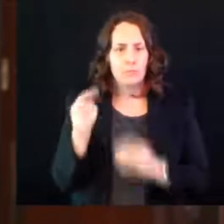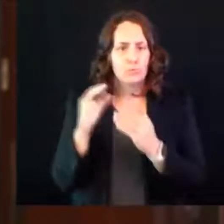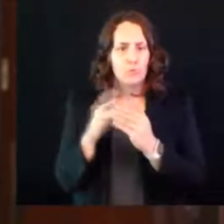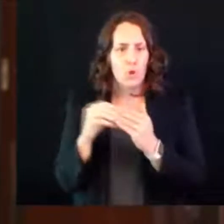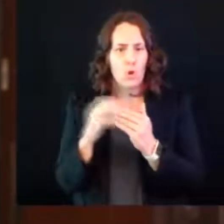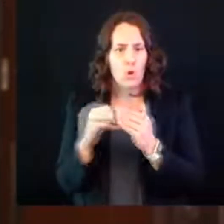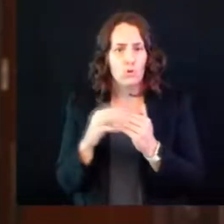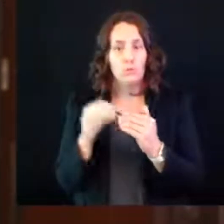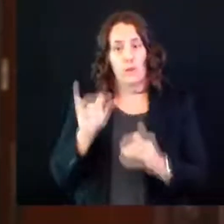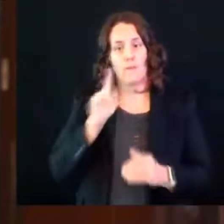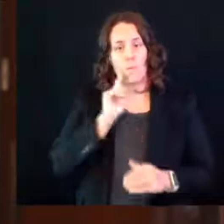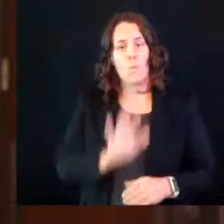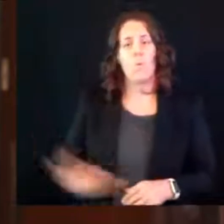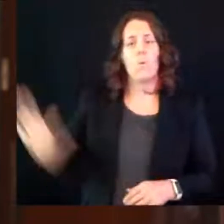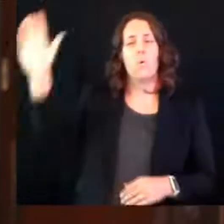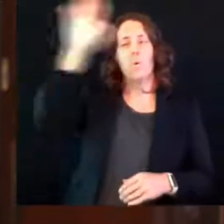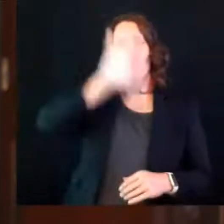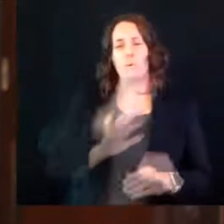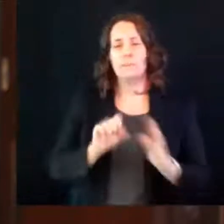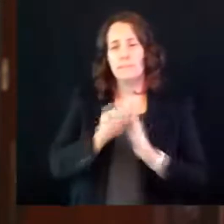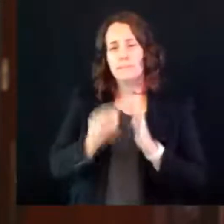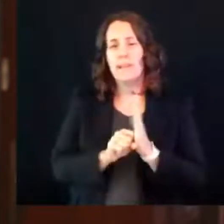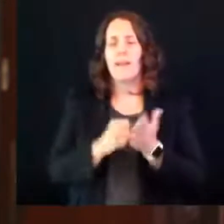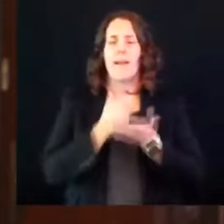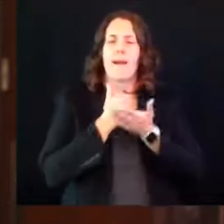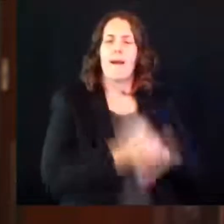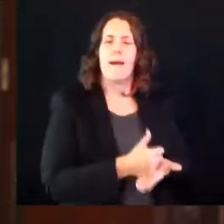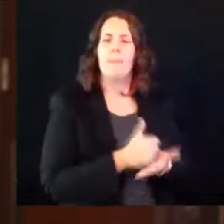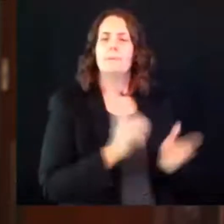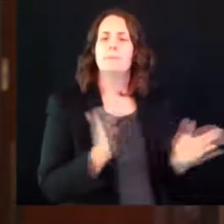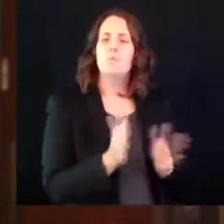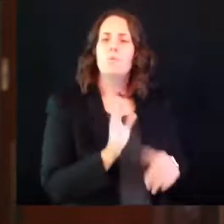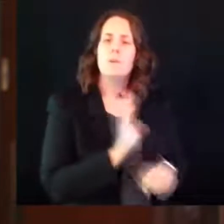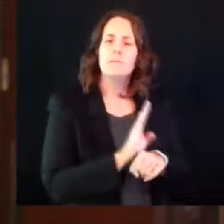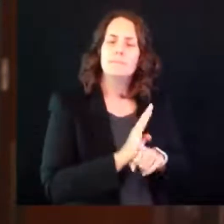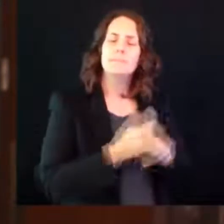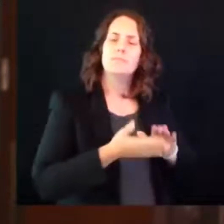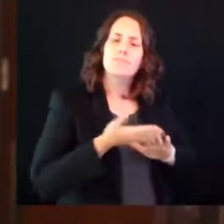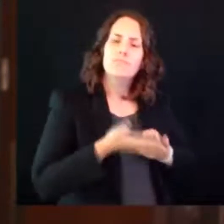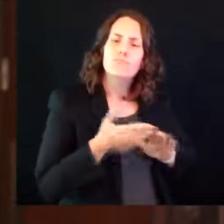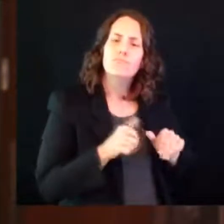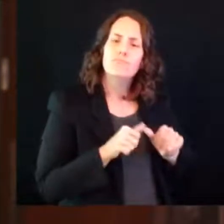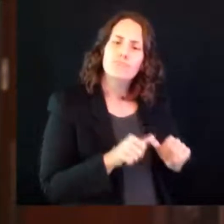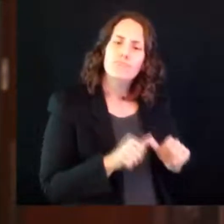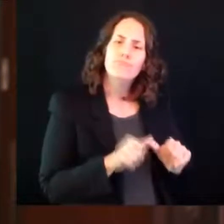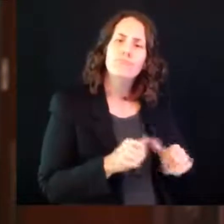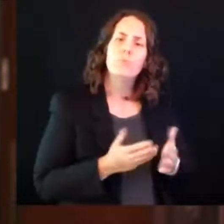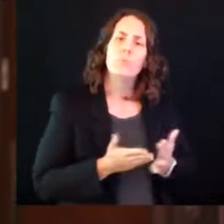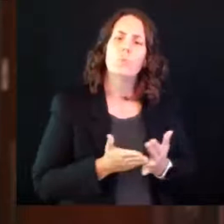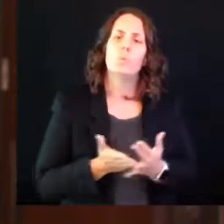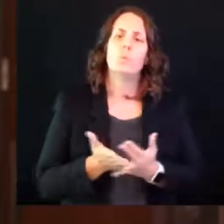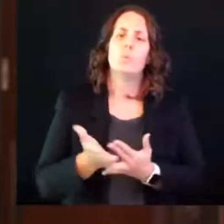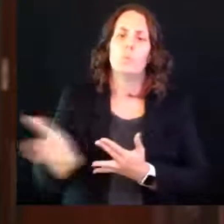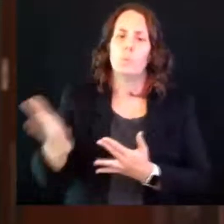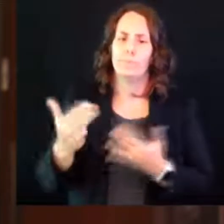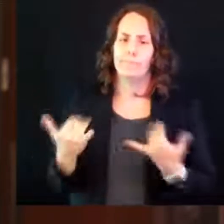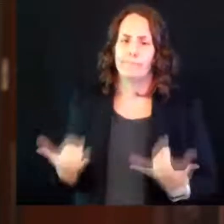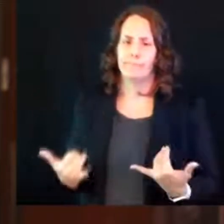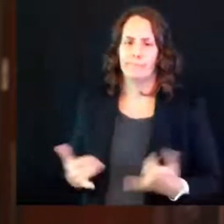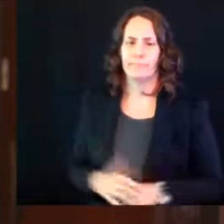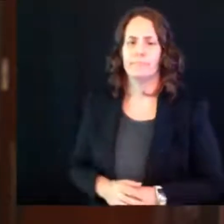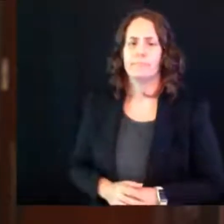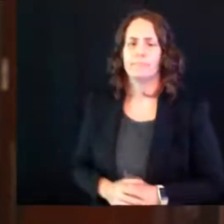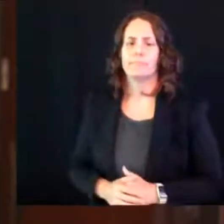federal support, but we can't wait a moment longer. Our investment includes over $50 million